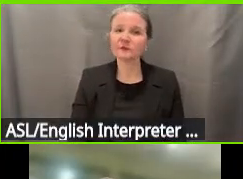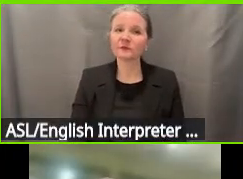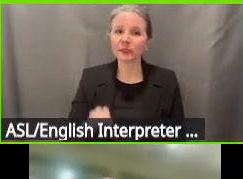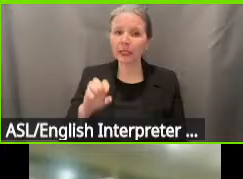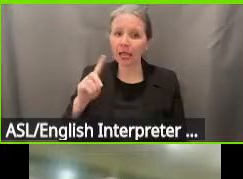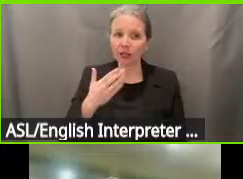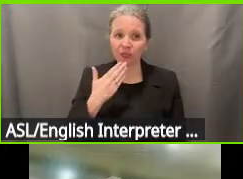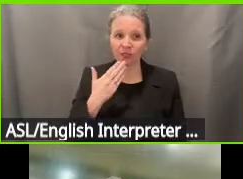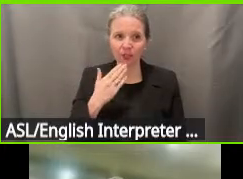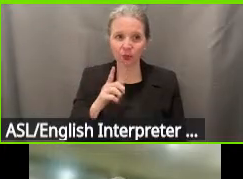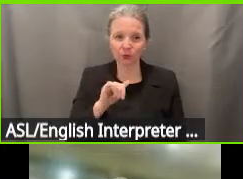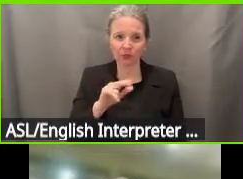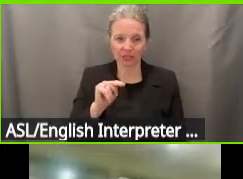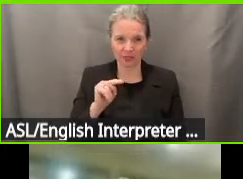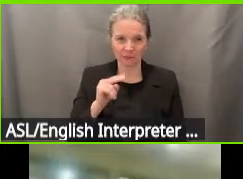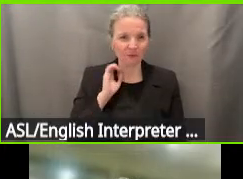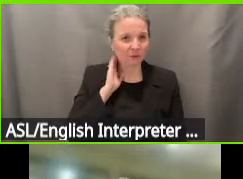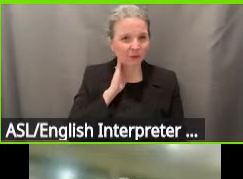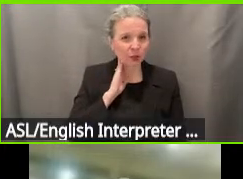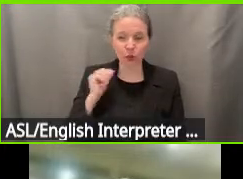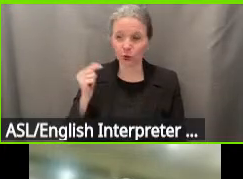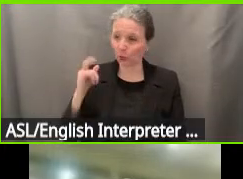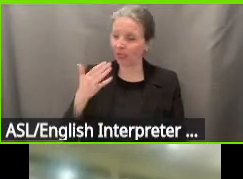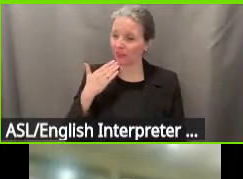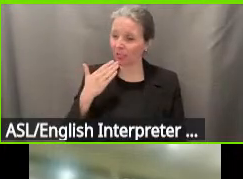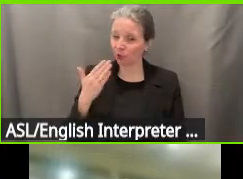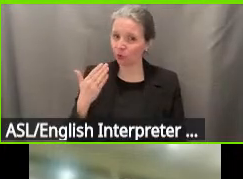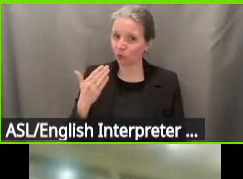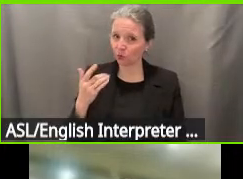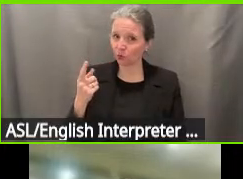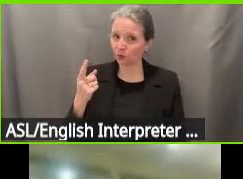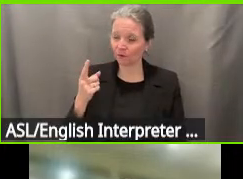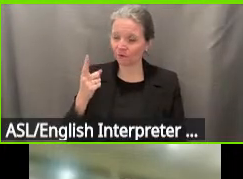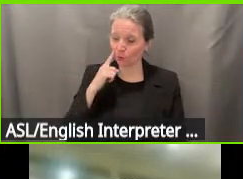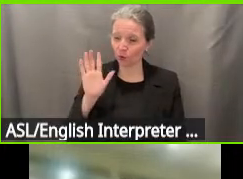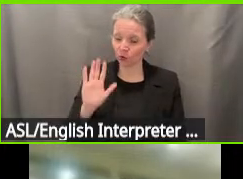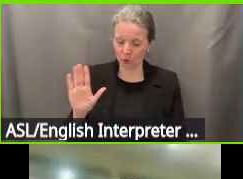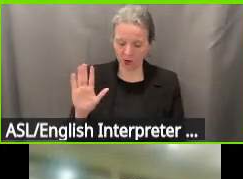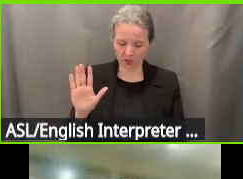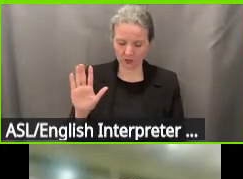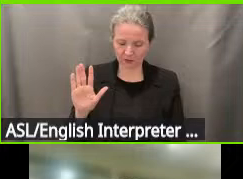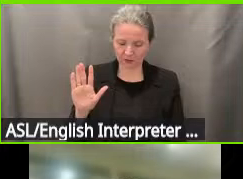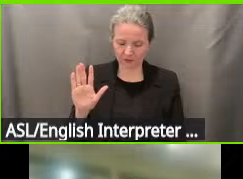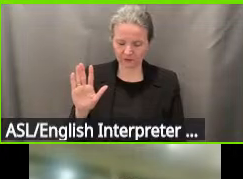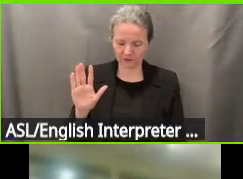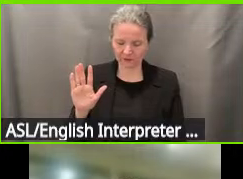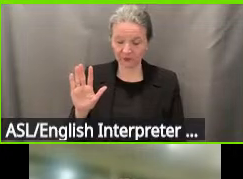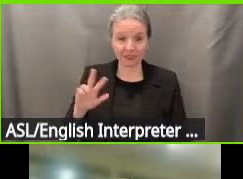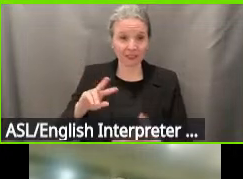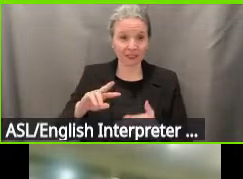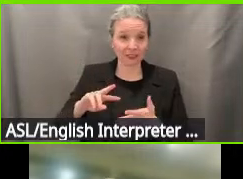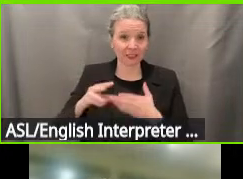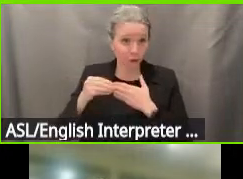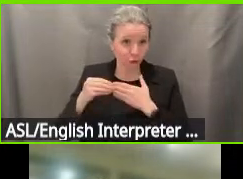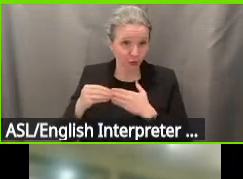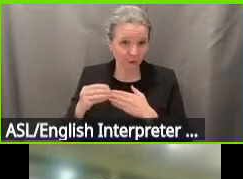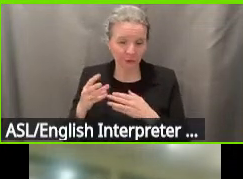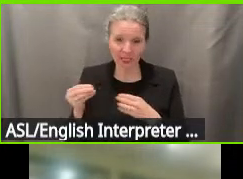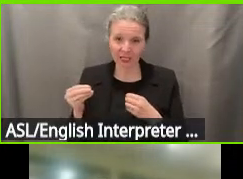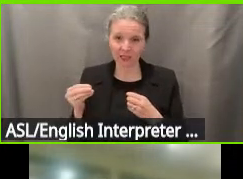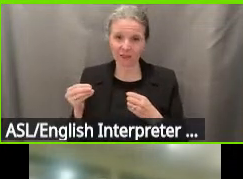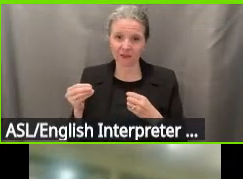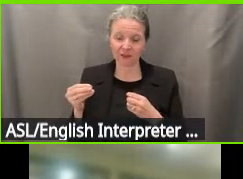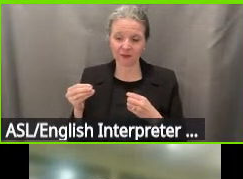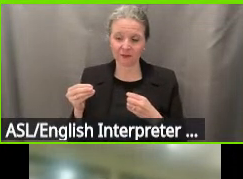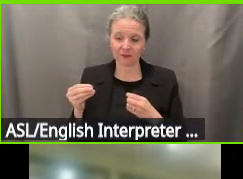Thank you, Lynn. Greg, thank you for your comments and your leadership, and